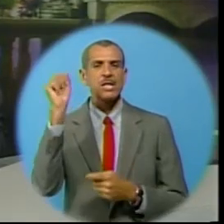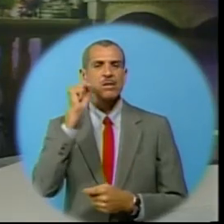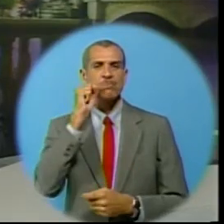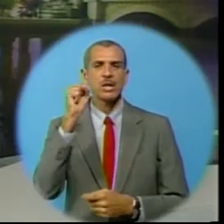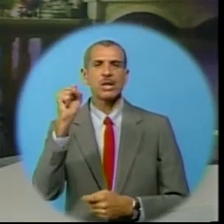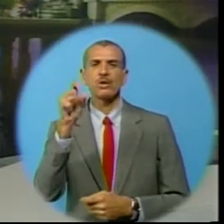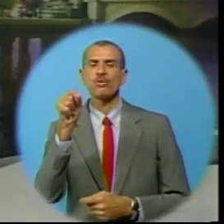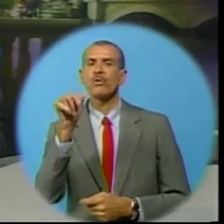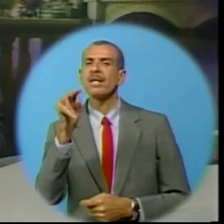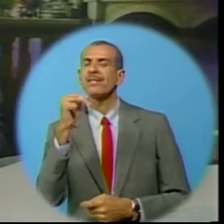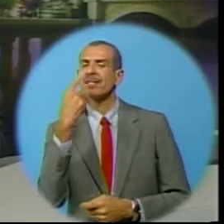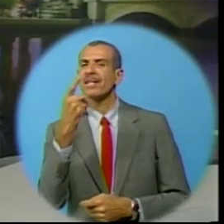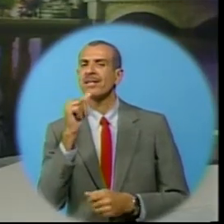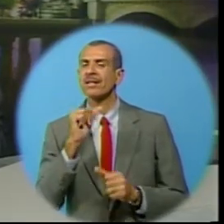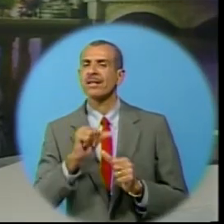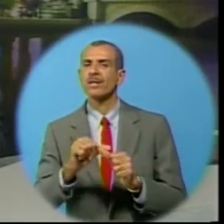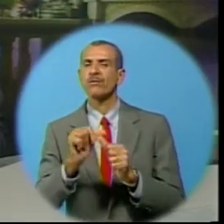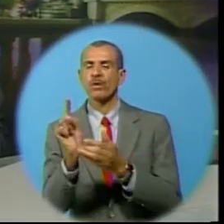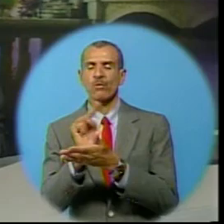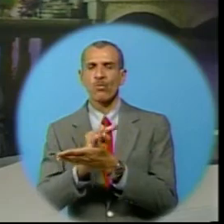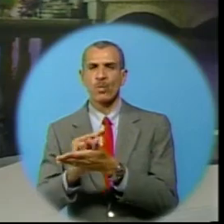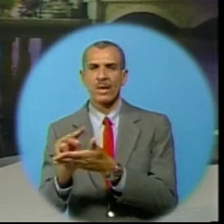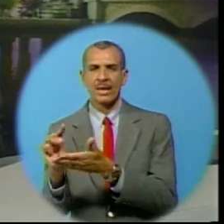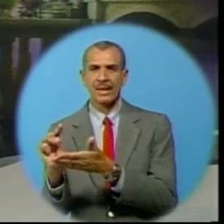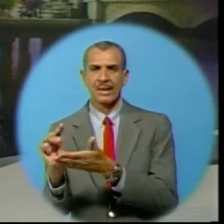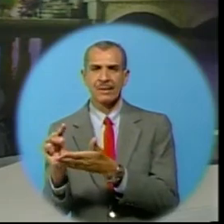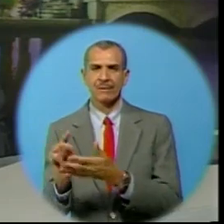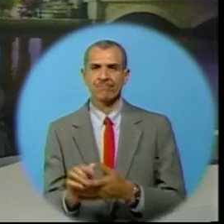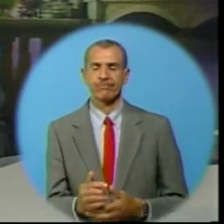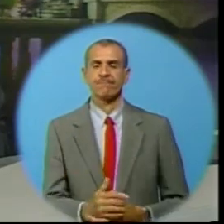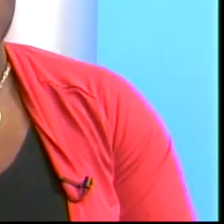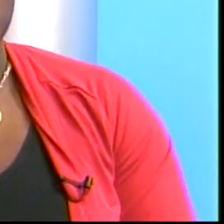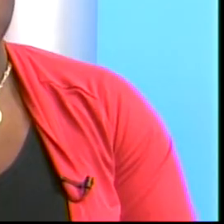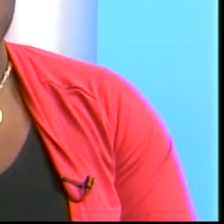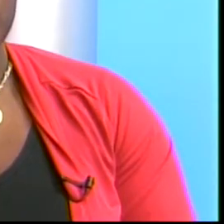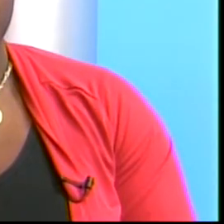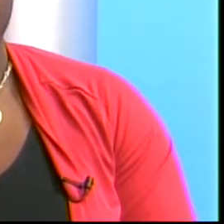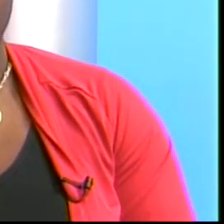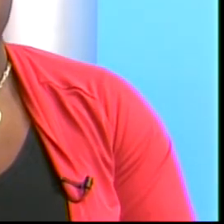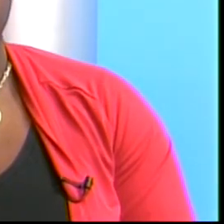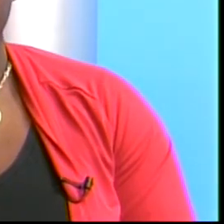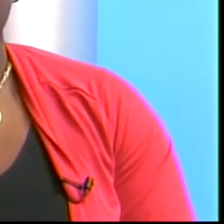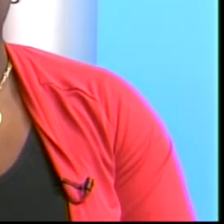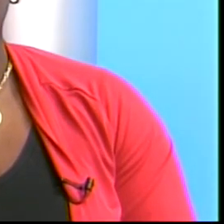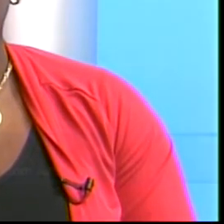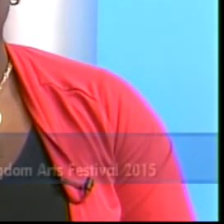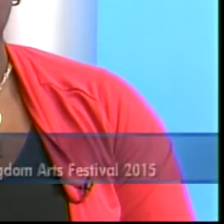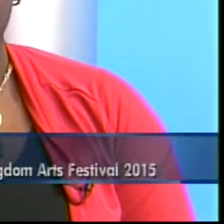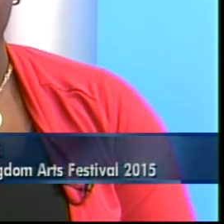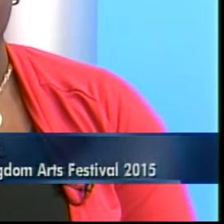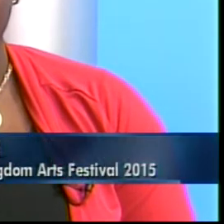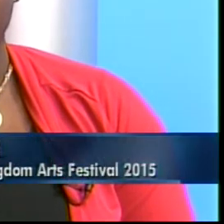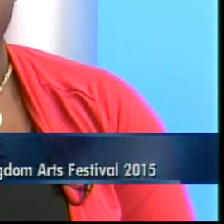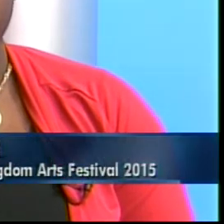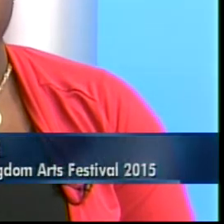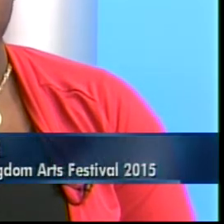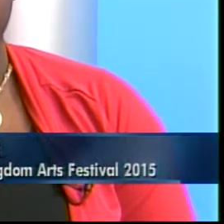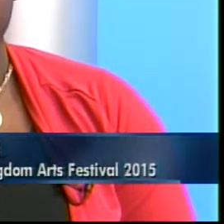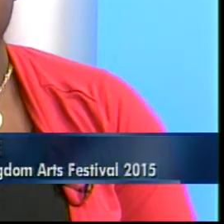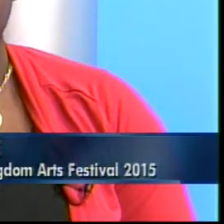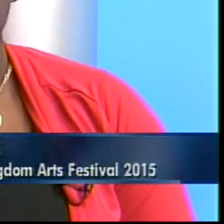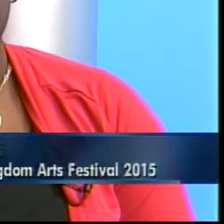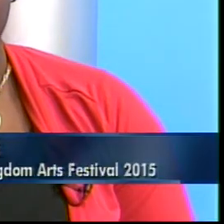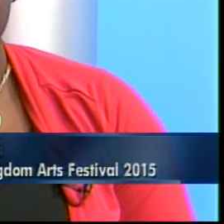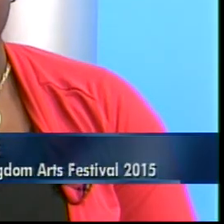revealed the remaining events for this week. On Thursday, we have our Kingdom Fashion. That's at Queen's